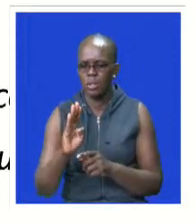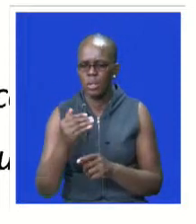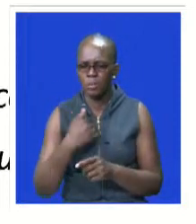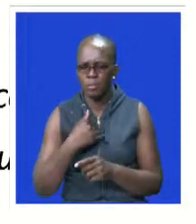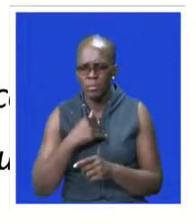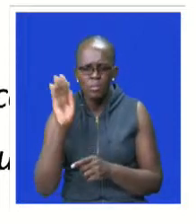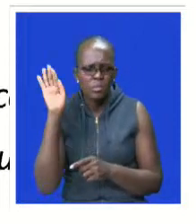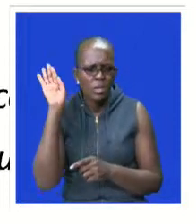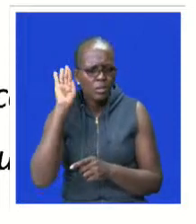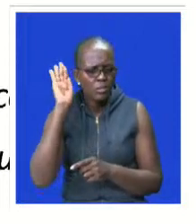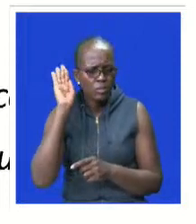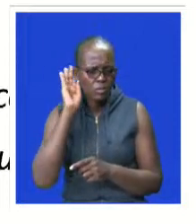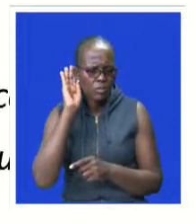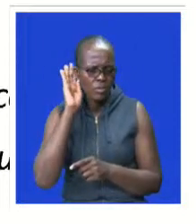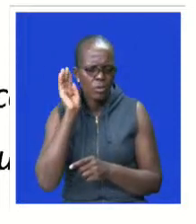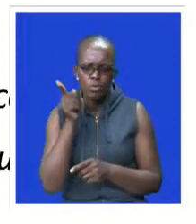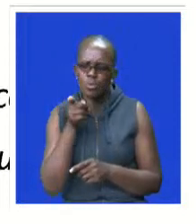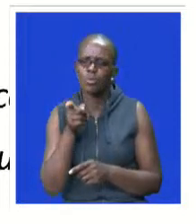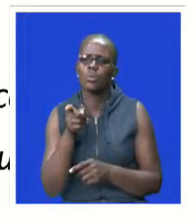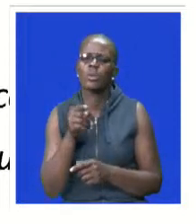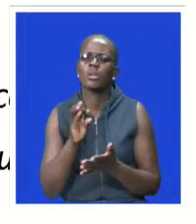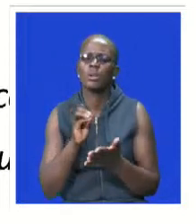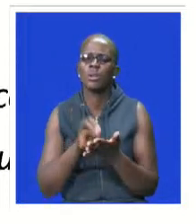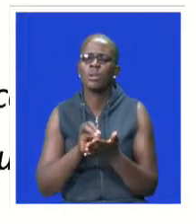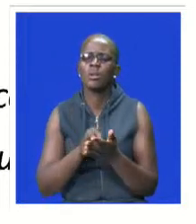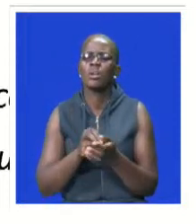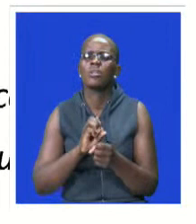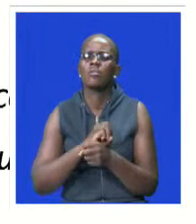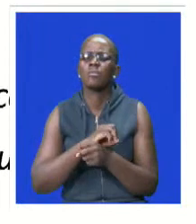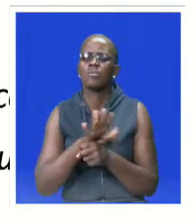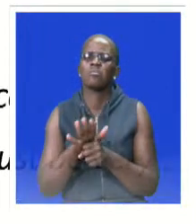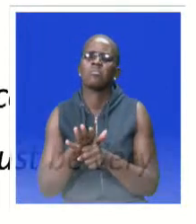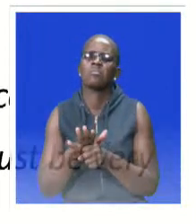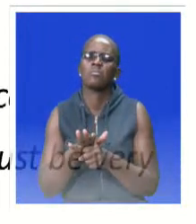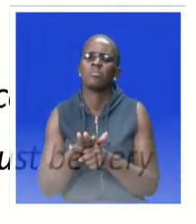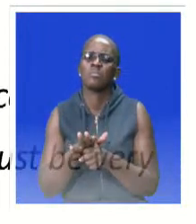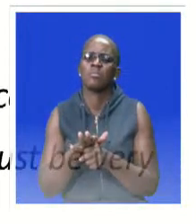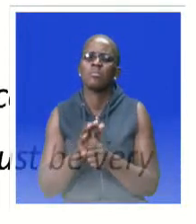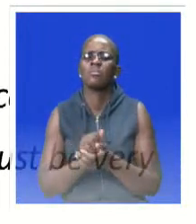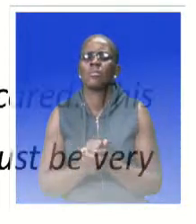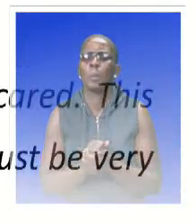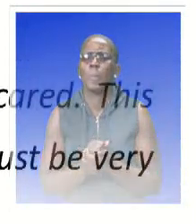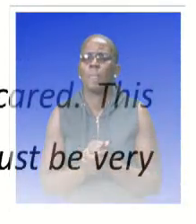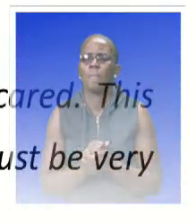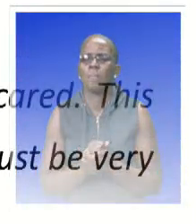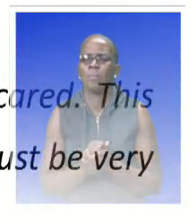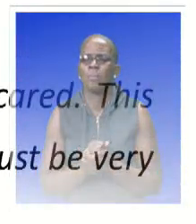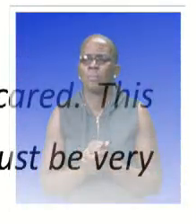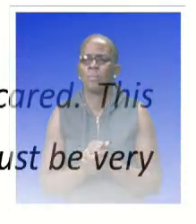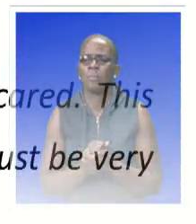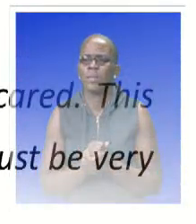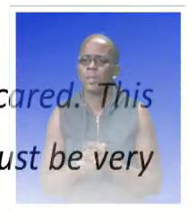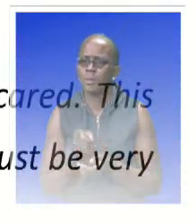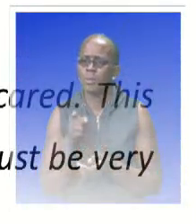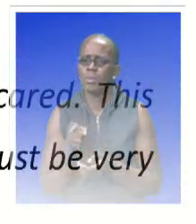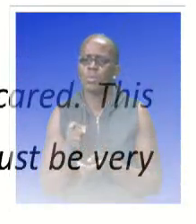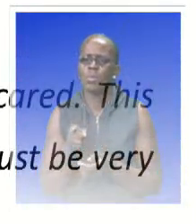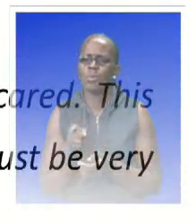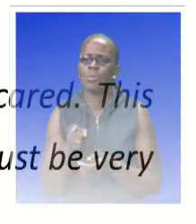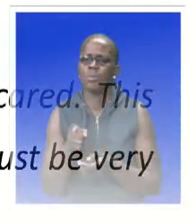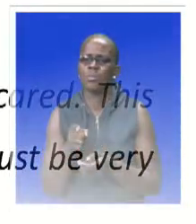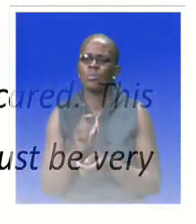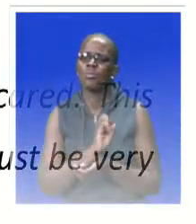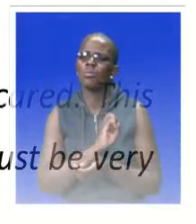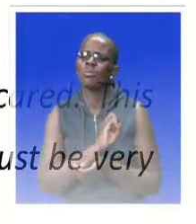coronavirus. I heard that you have the coronavirus. And this sounds so insensitive, right? You don't want to